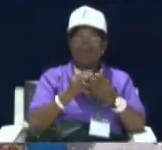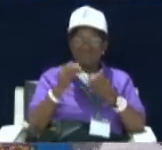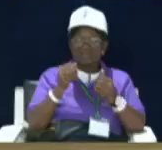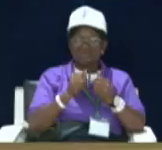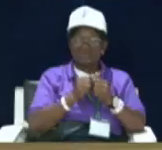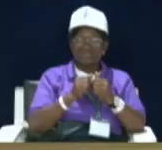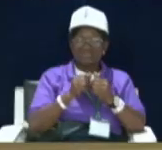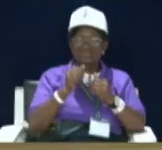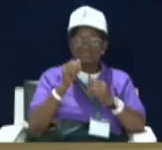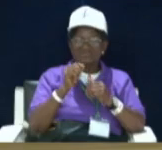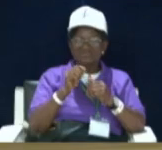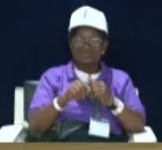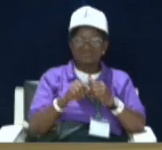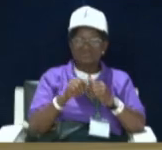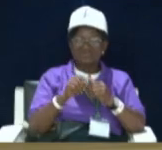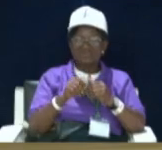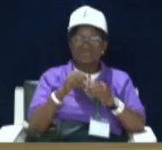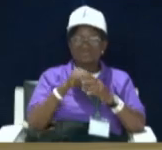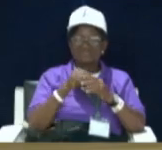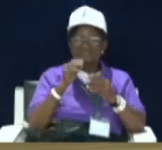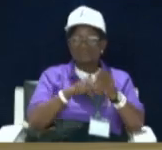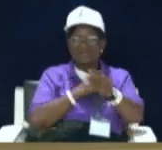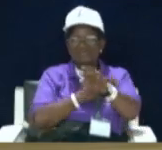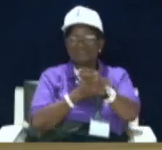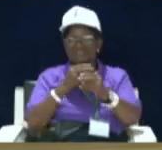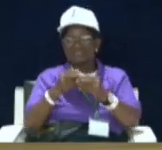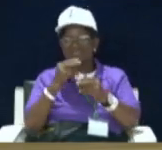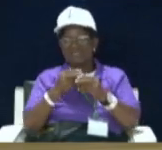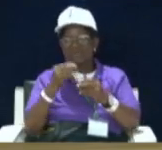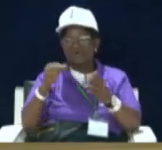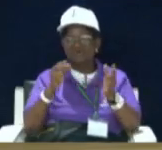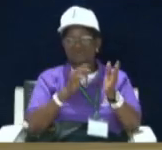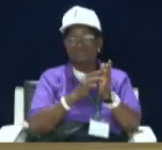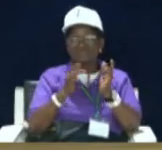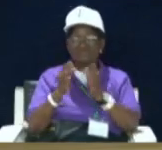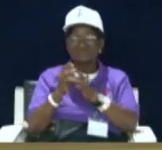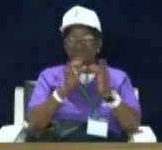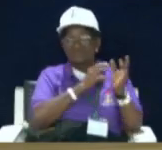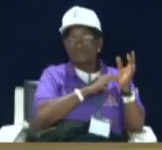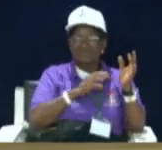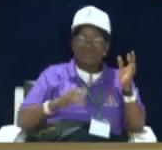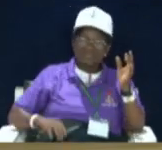In the mighty name of Jesus Christ, the world will hear about you.